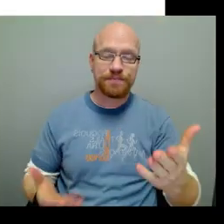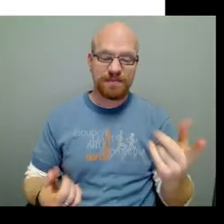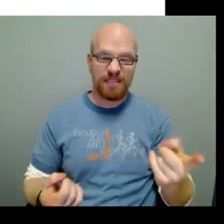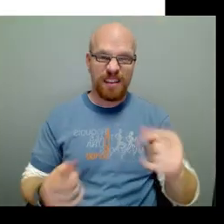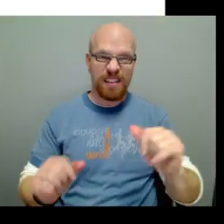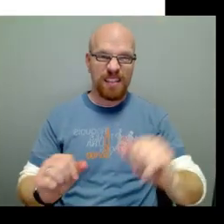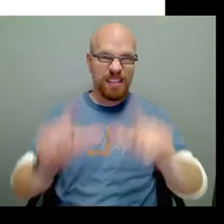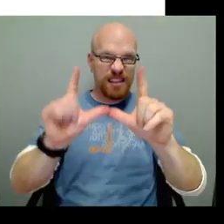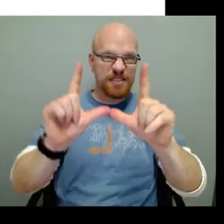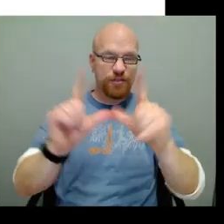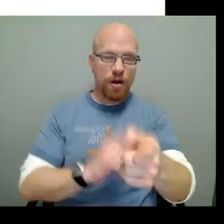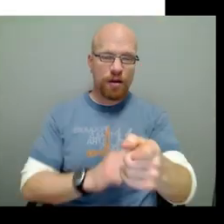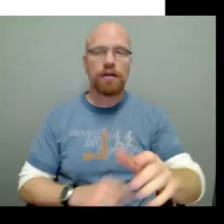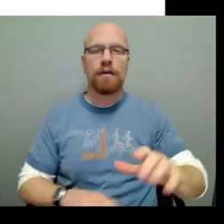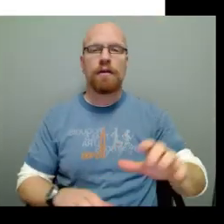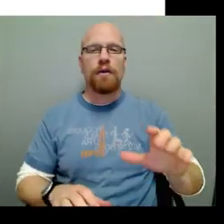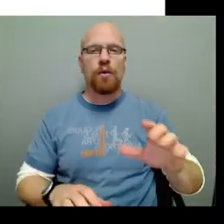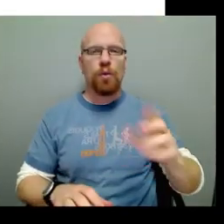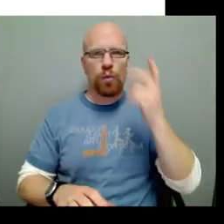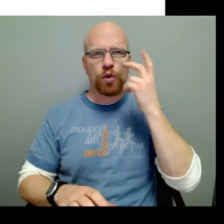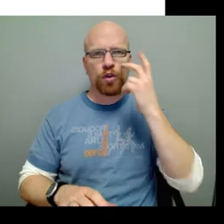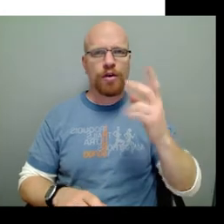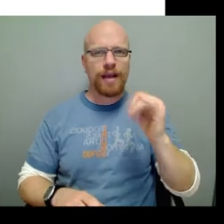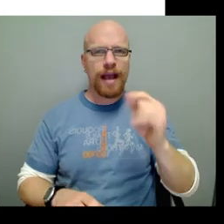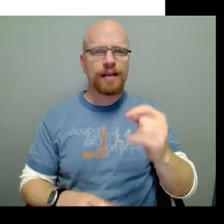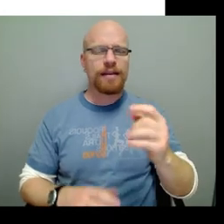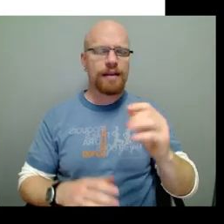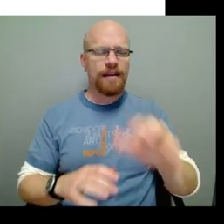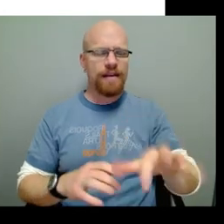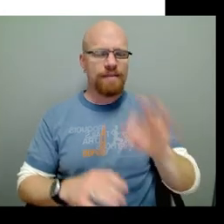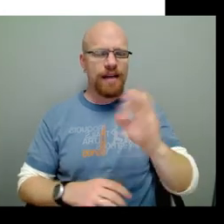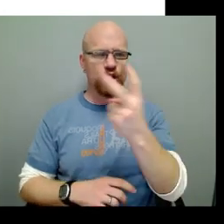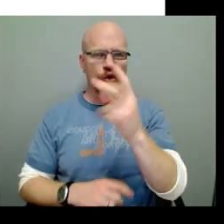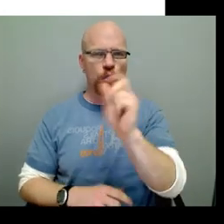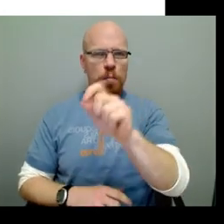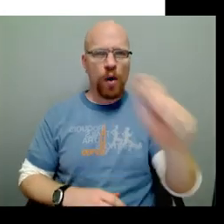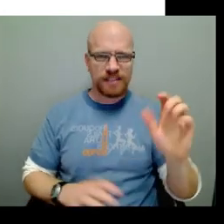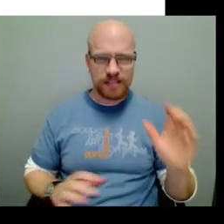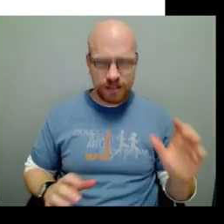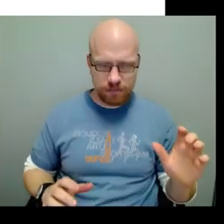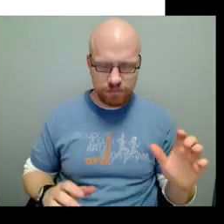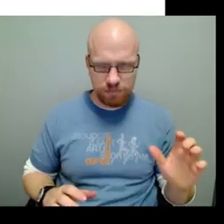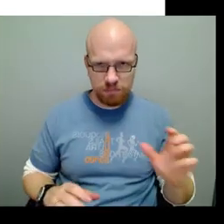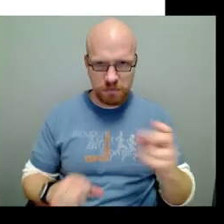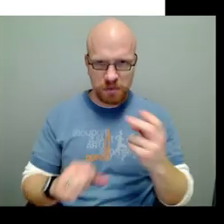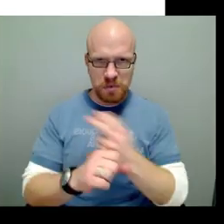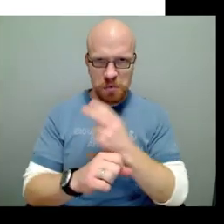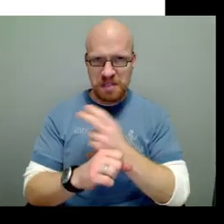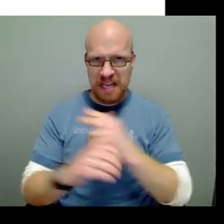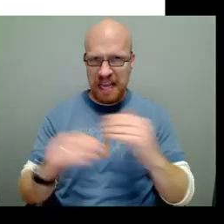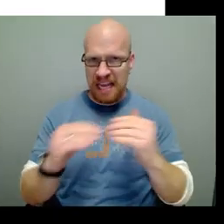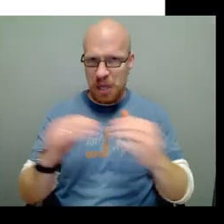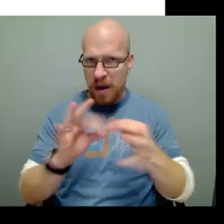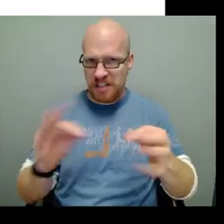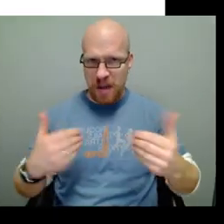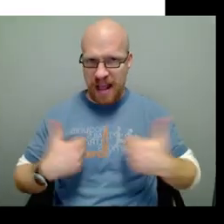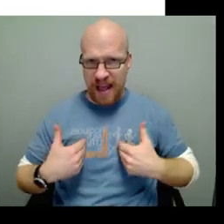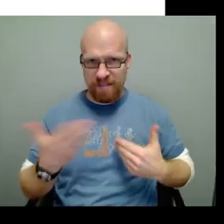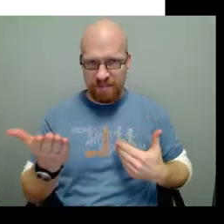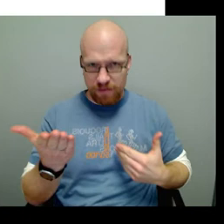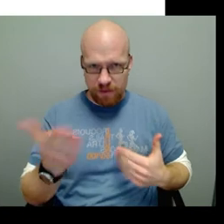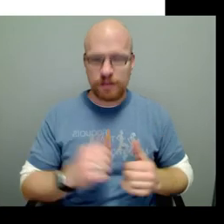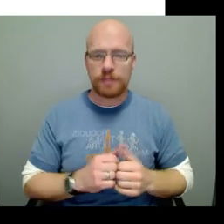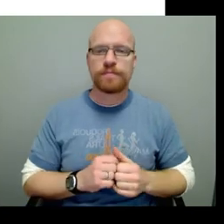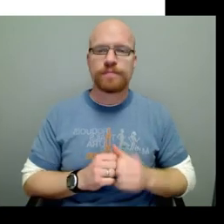Hello. In this vlog, we're going to look at finding 2 points using an equation